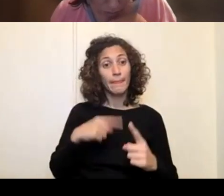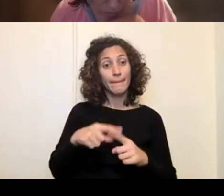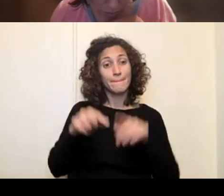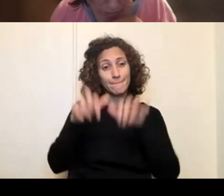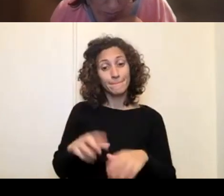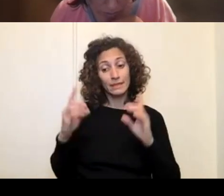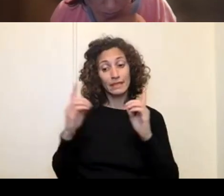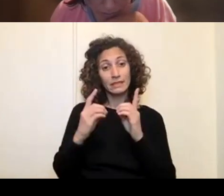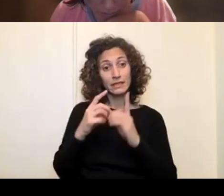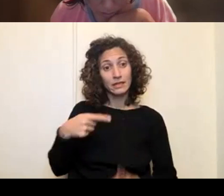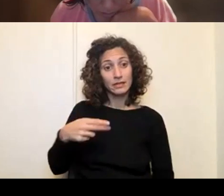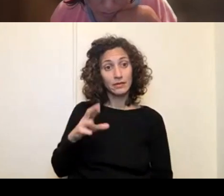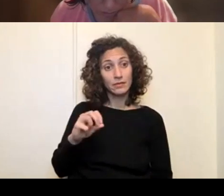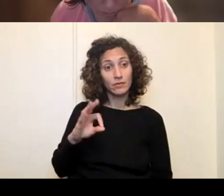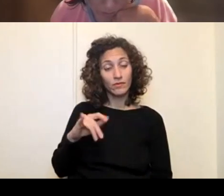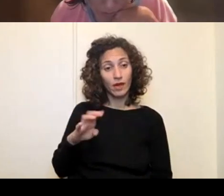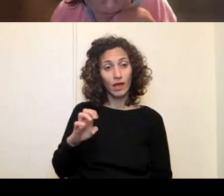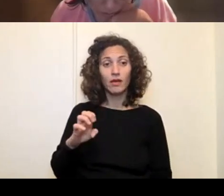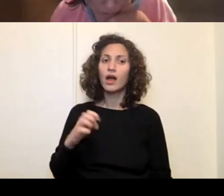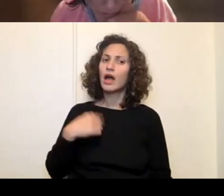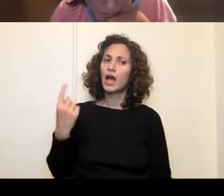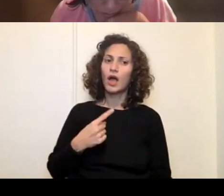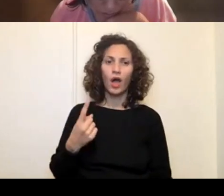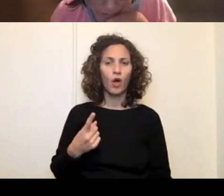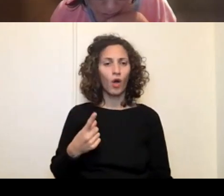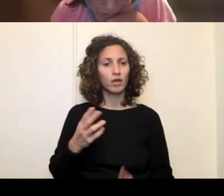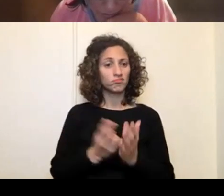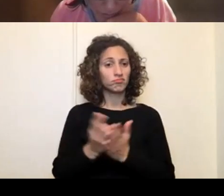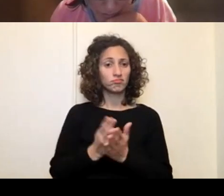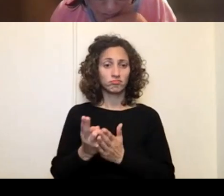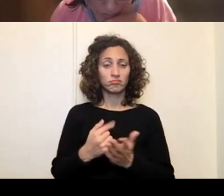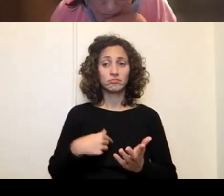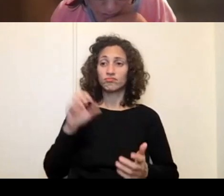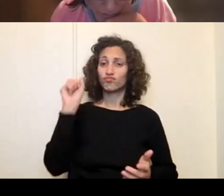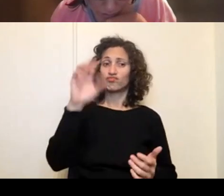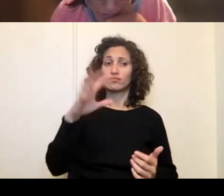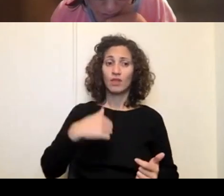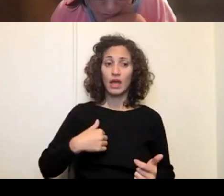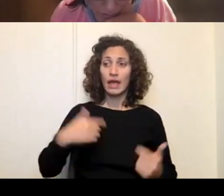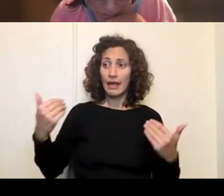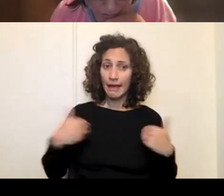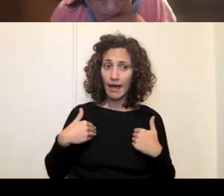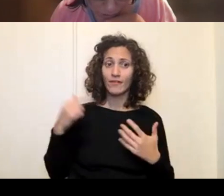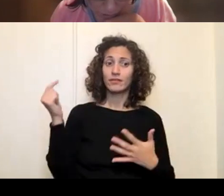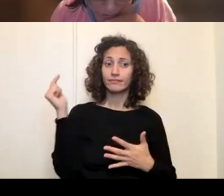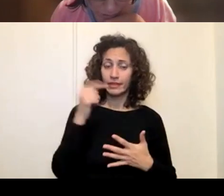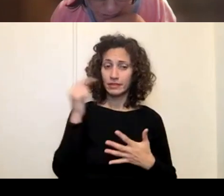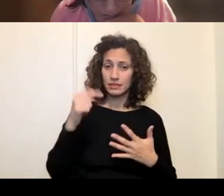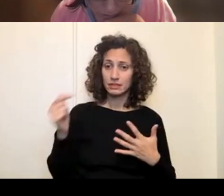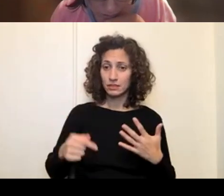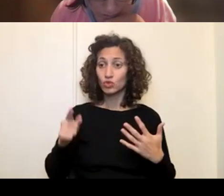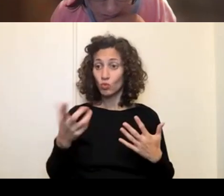I like to be really upfront in mine and be like, this is what I have. This is where you can get information on